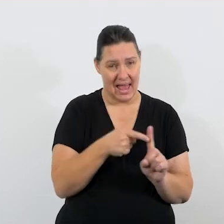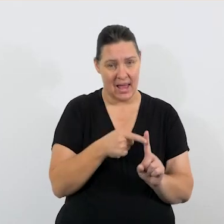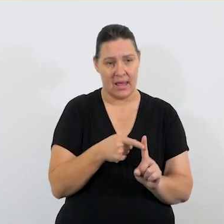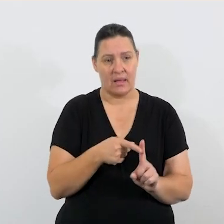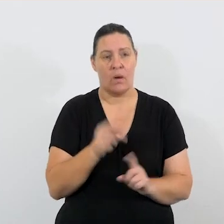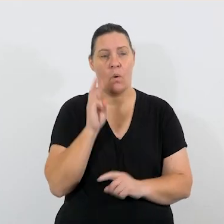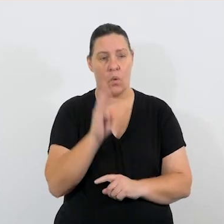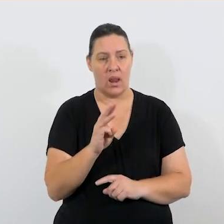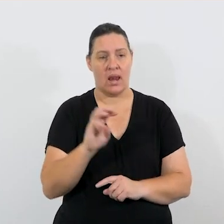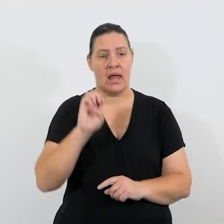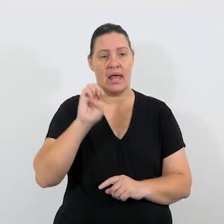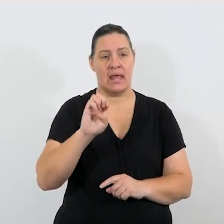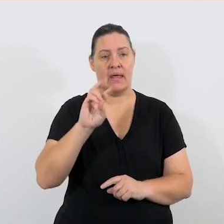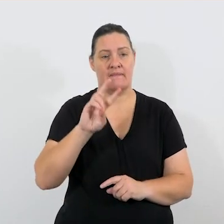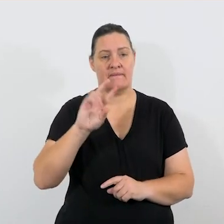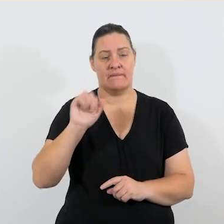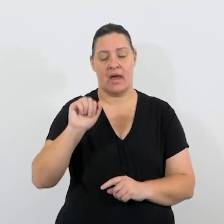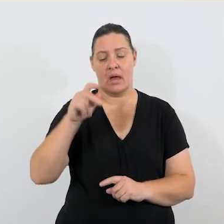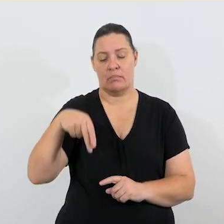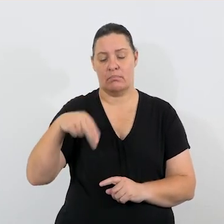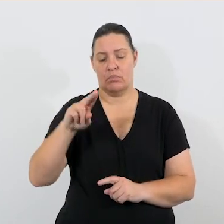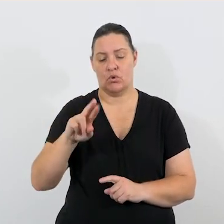will evaporate.